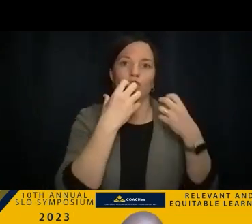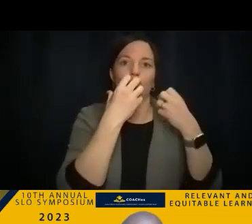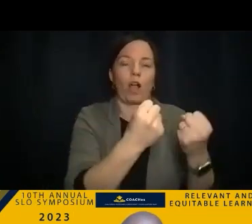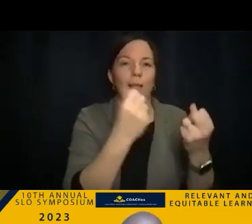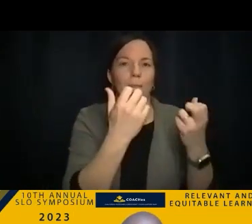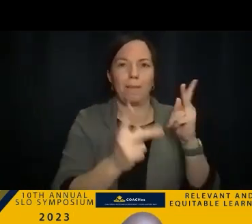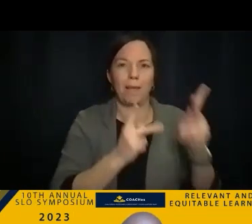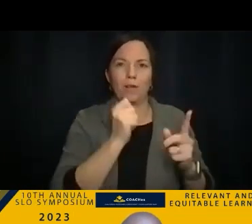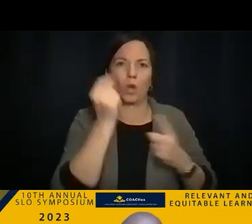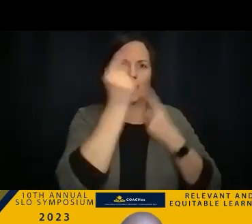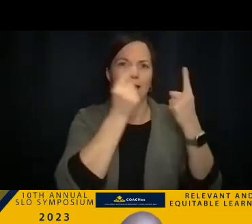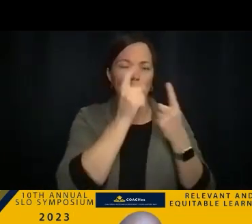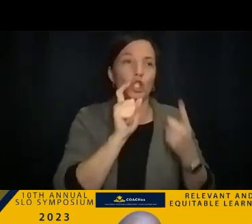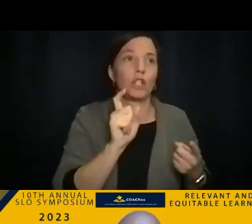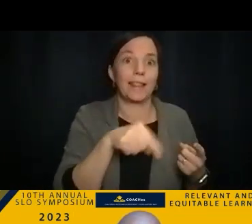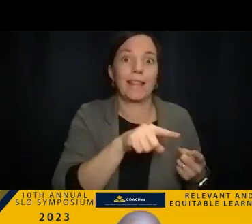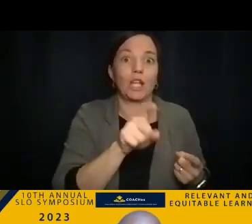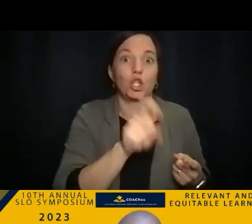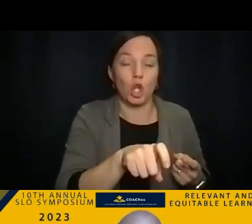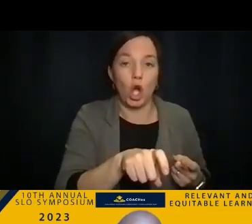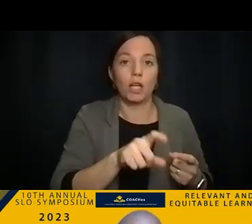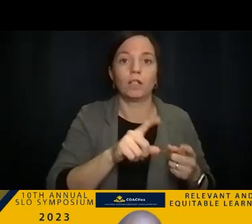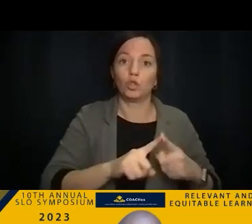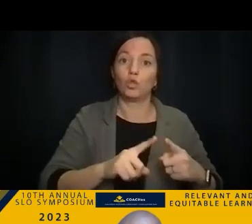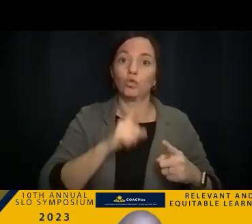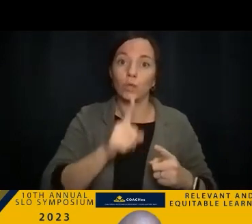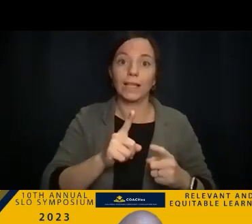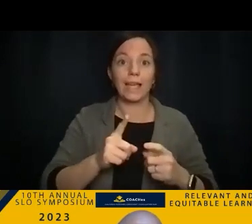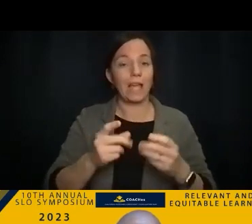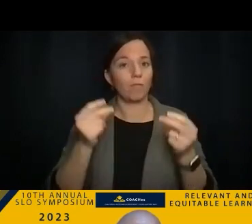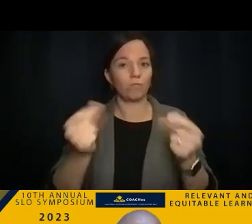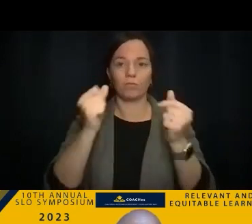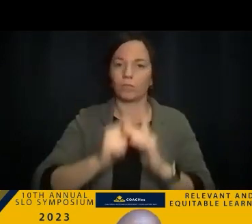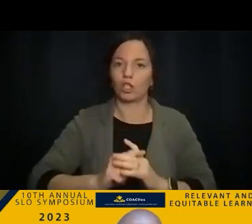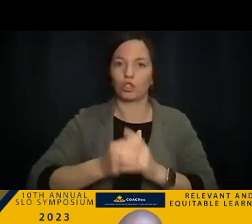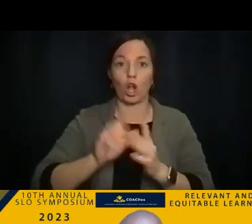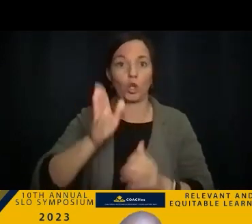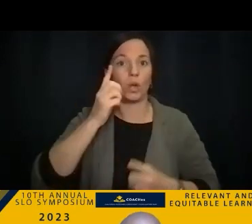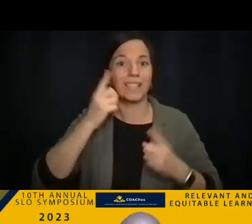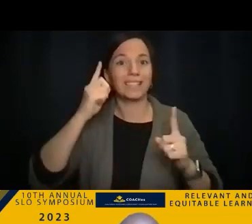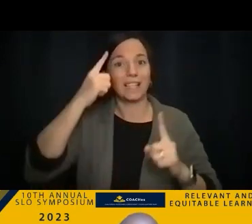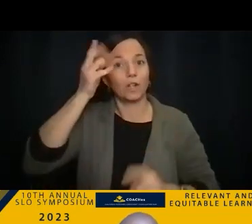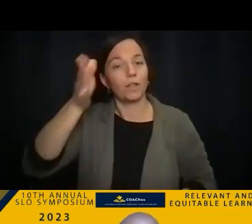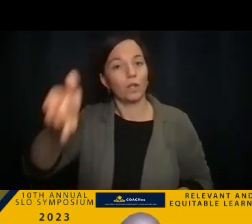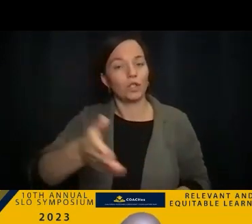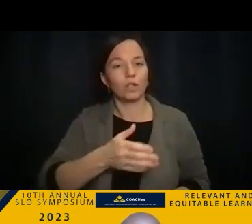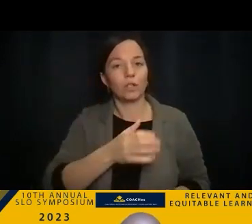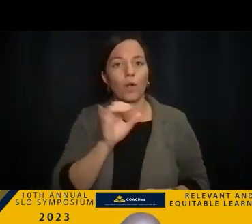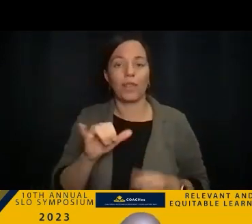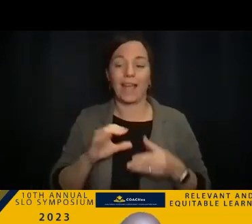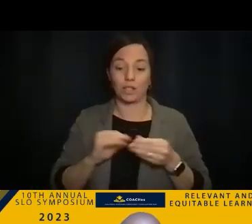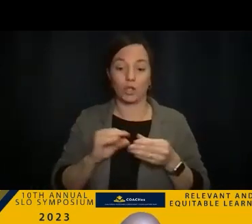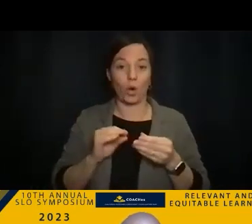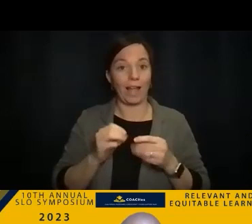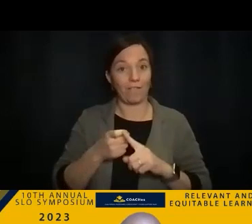as a place to jumpstart your successful future. And so that story, those stories,